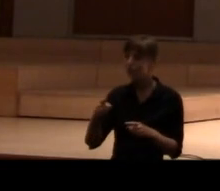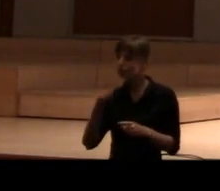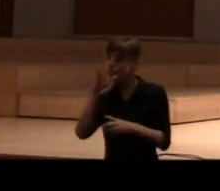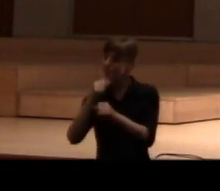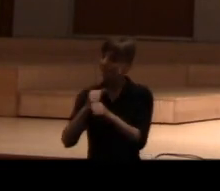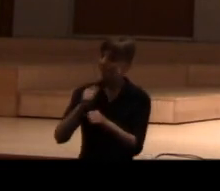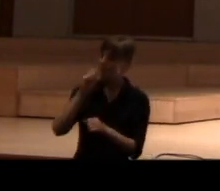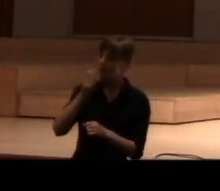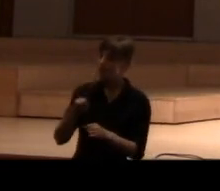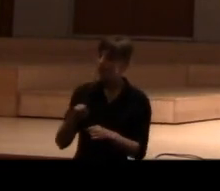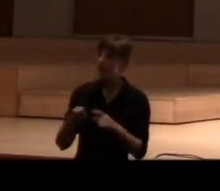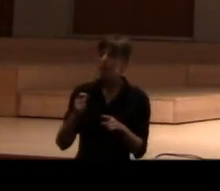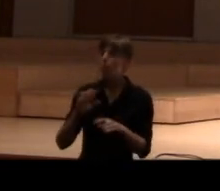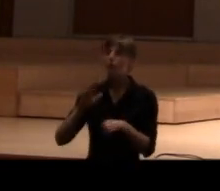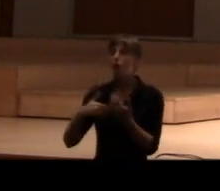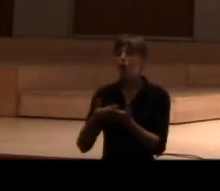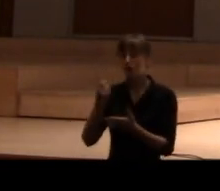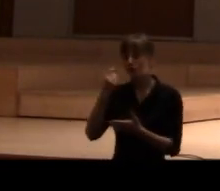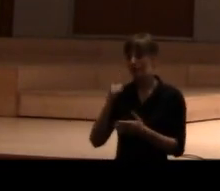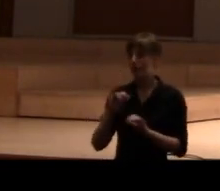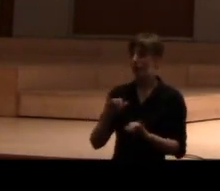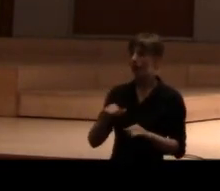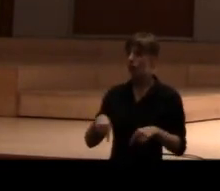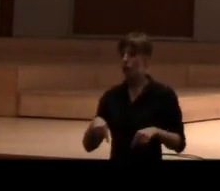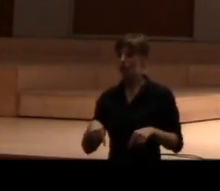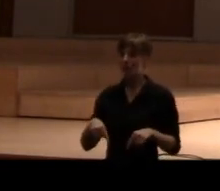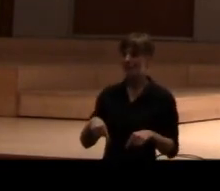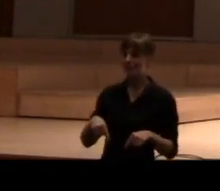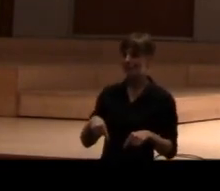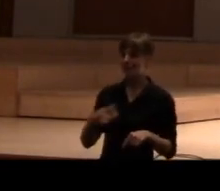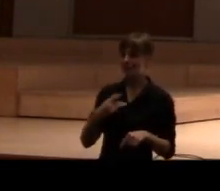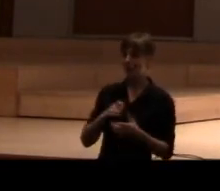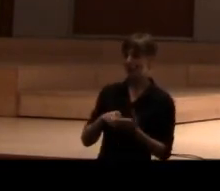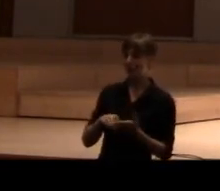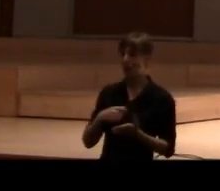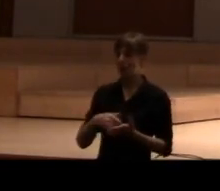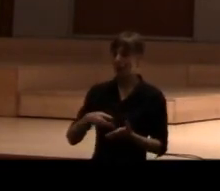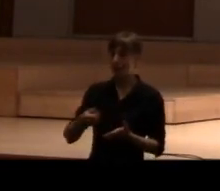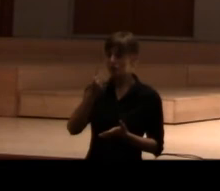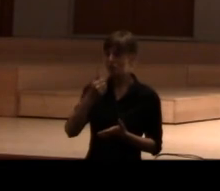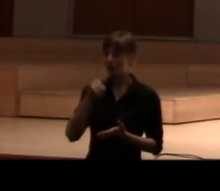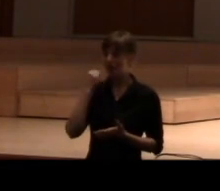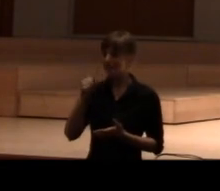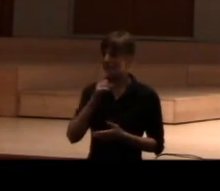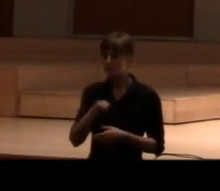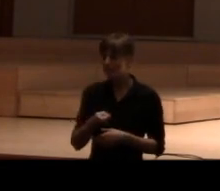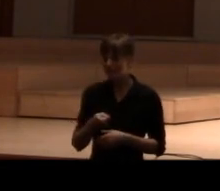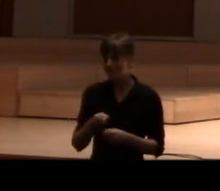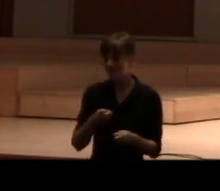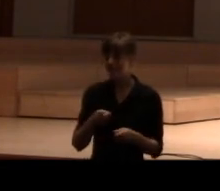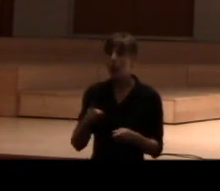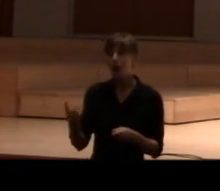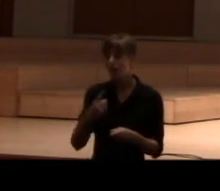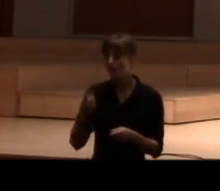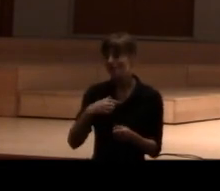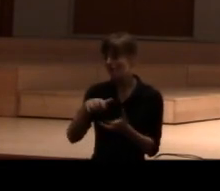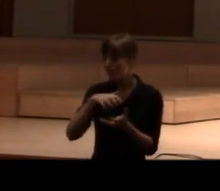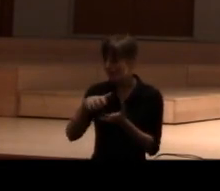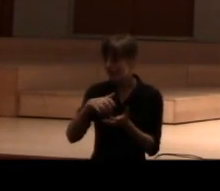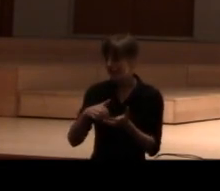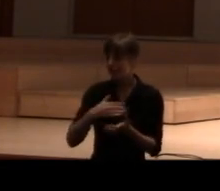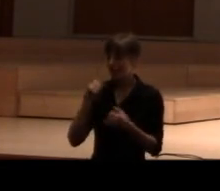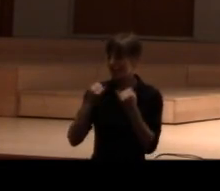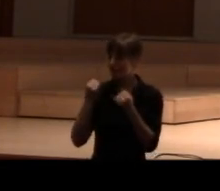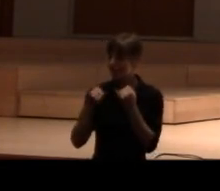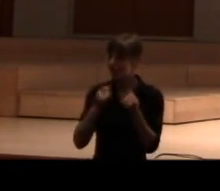nervous, vulnerable writers. We thought, you know, is this too stupid of an idea? And we were in laughter almost all the time. But we really saw